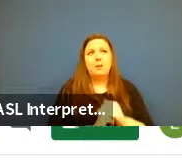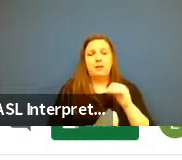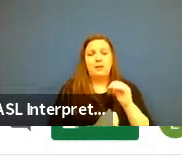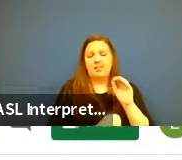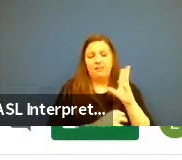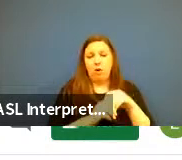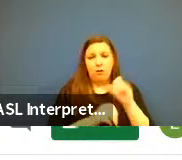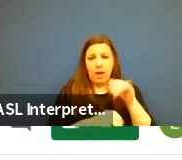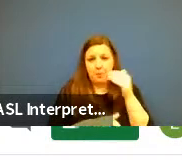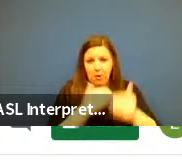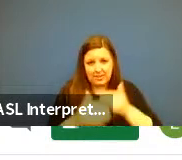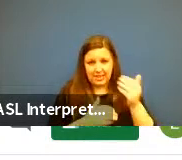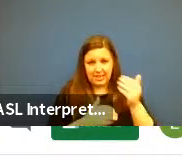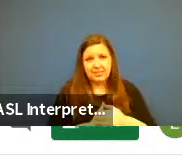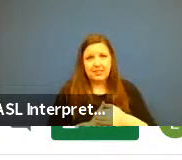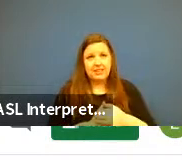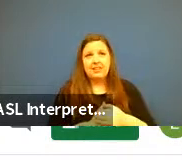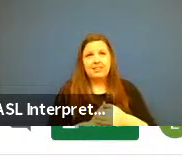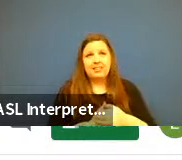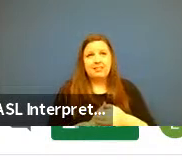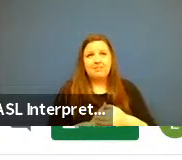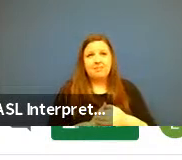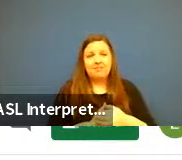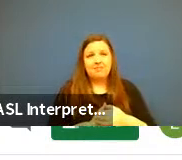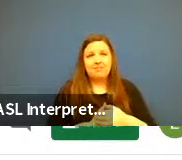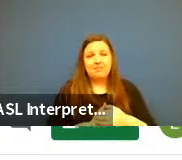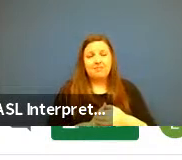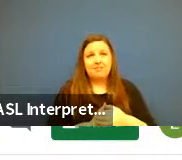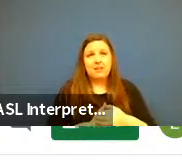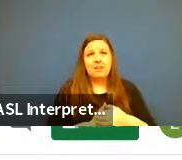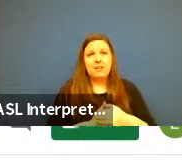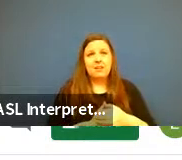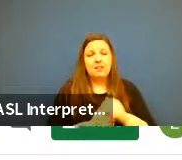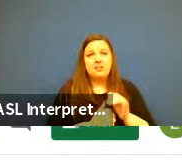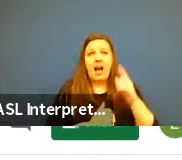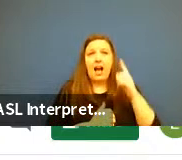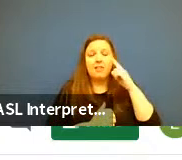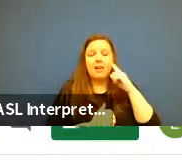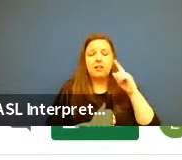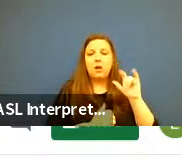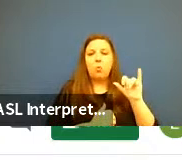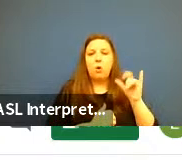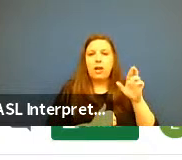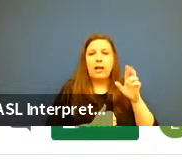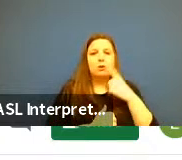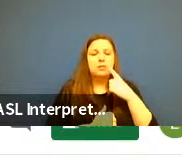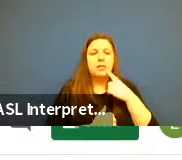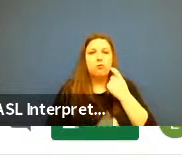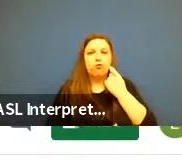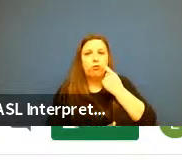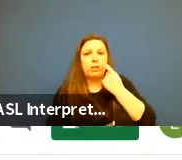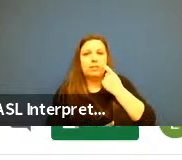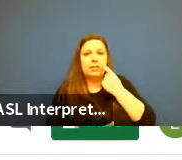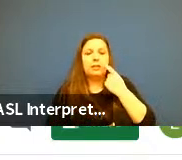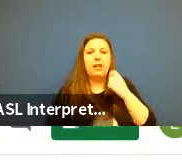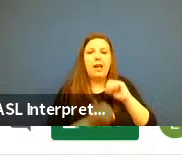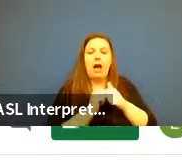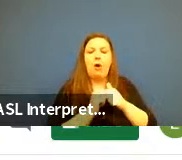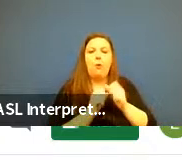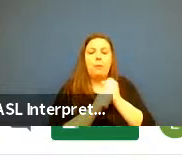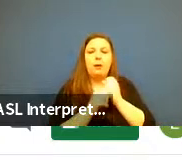process. I think it sort of simplifies it, like what Trisha said a few minutes ago. It got to be trust, and then of course